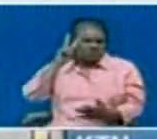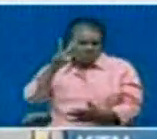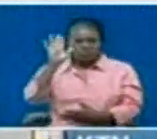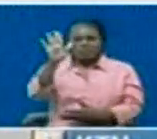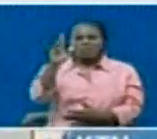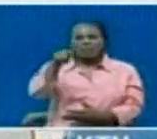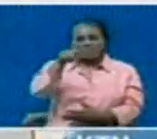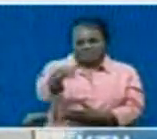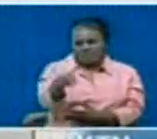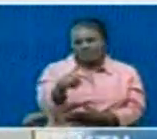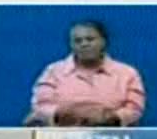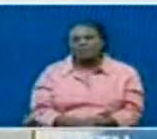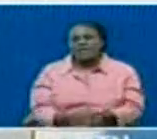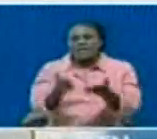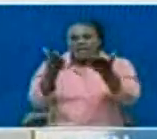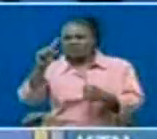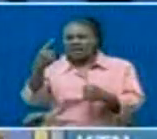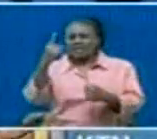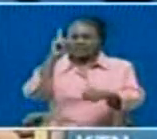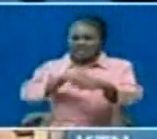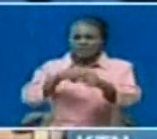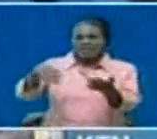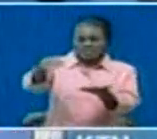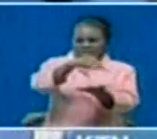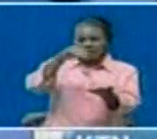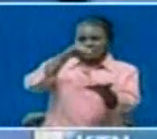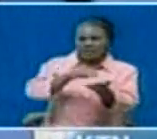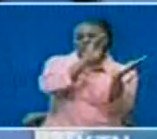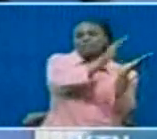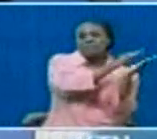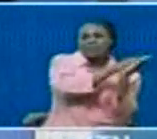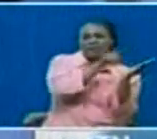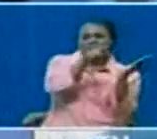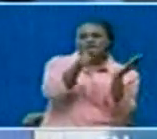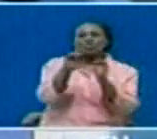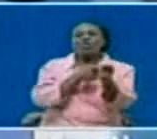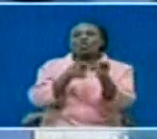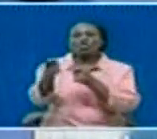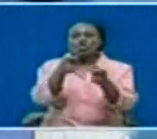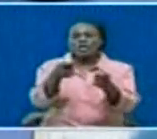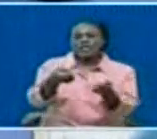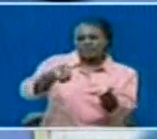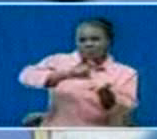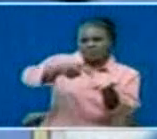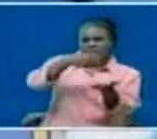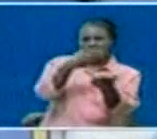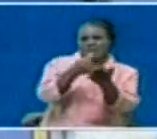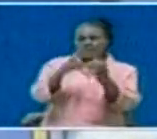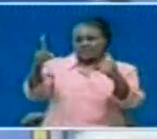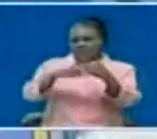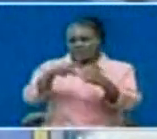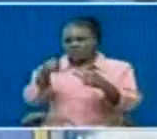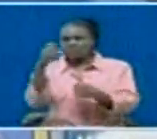thoughts on that directive. For now, we take a quick break. Ecological upper limit of containing inflation at just about